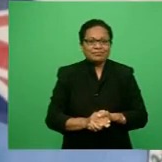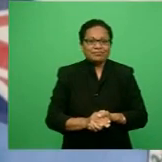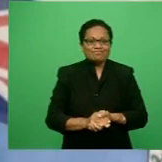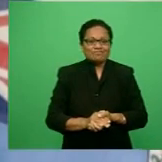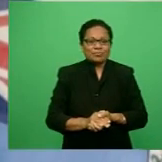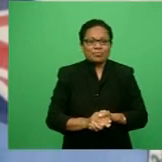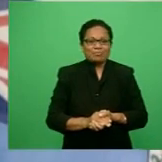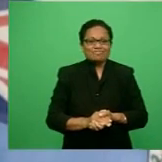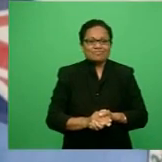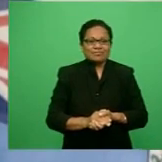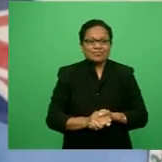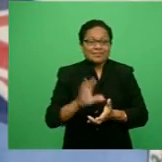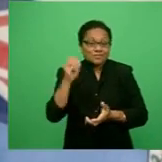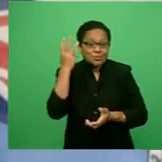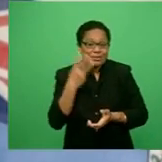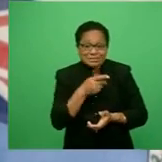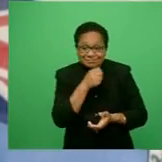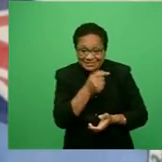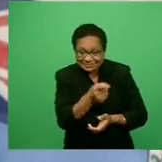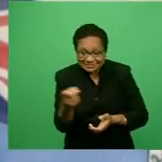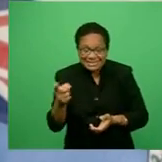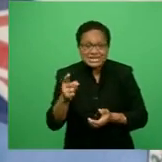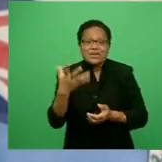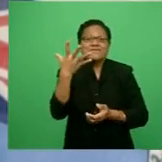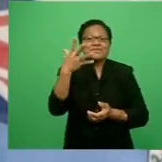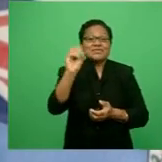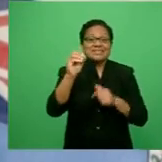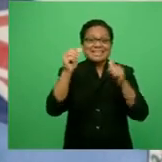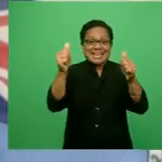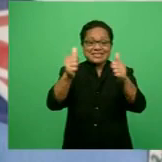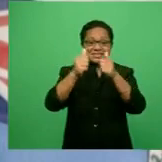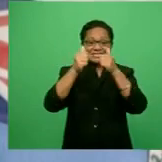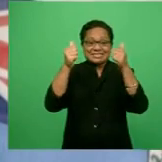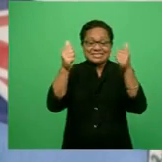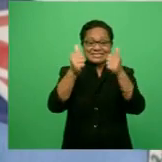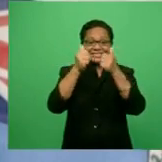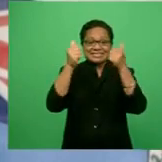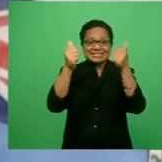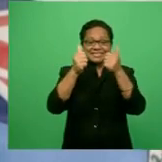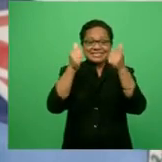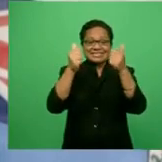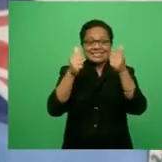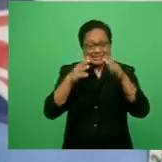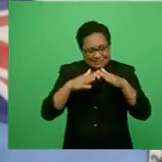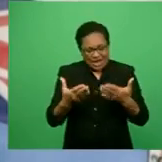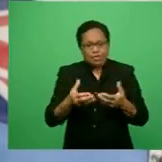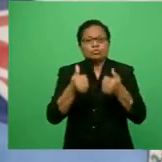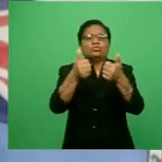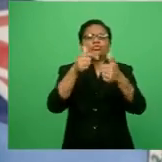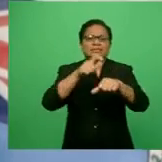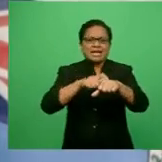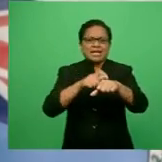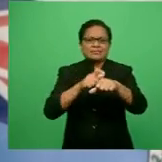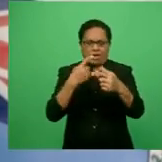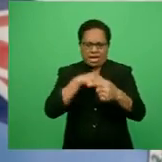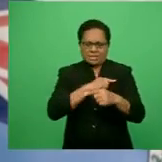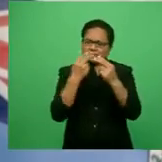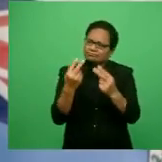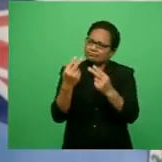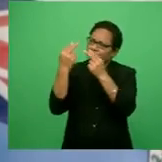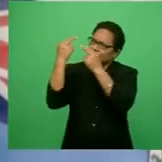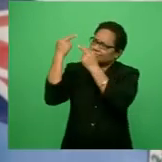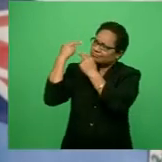Ladies and gentlemen, a 50th anniversary provides us with an opportunity to reflect on our past as